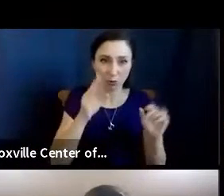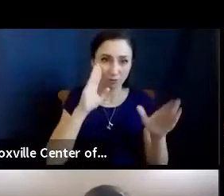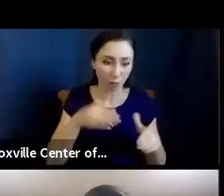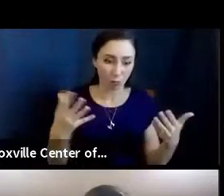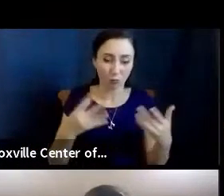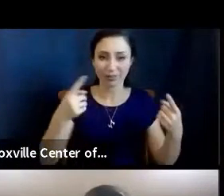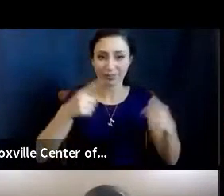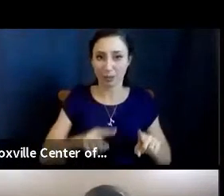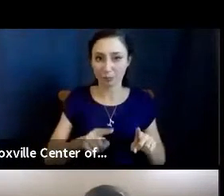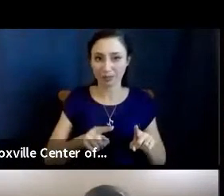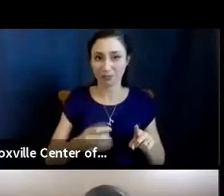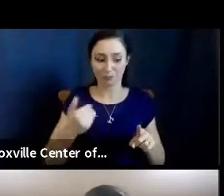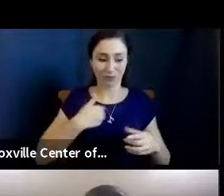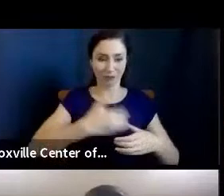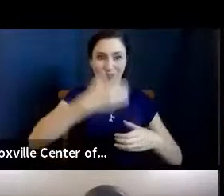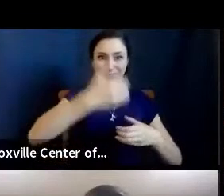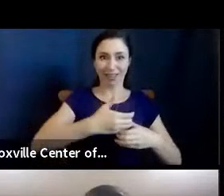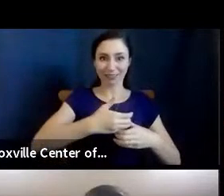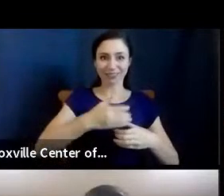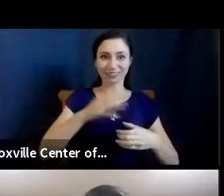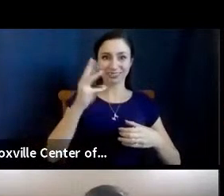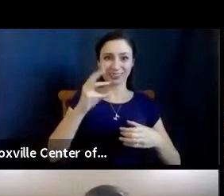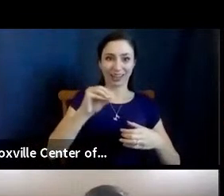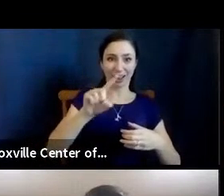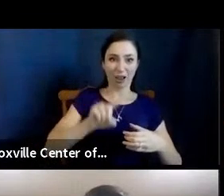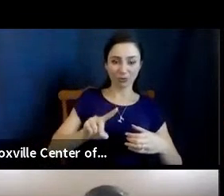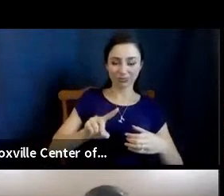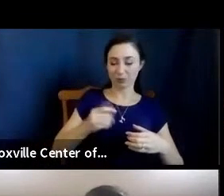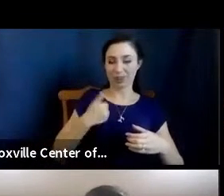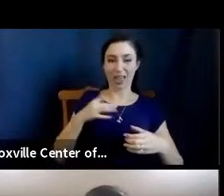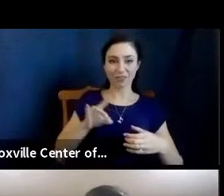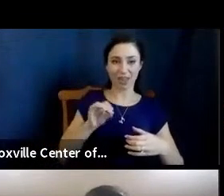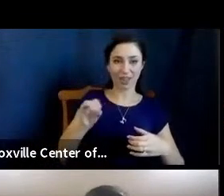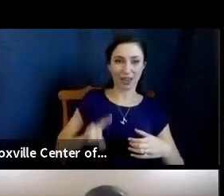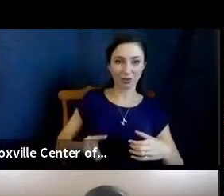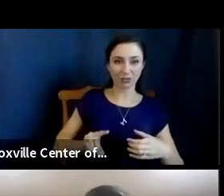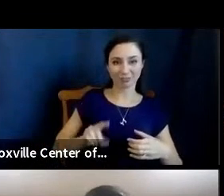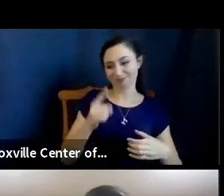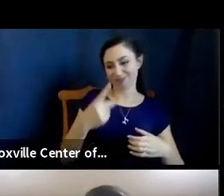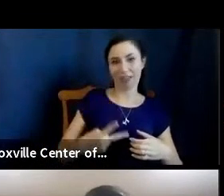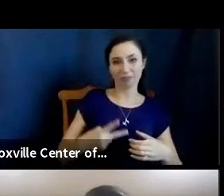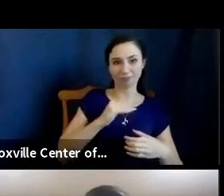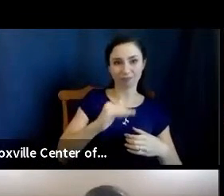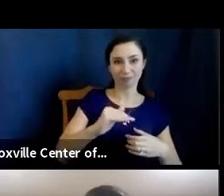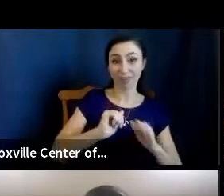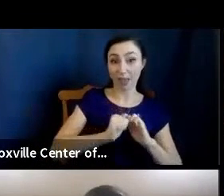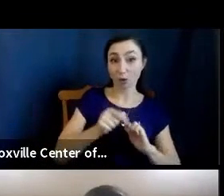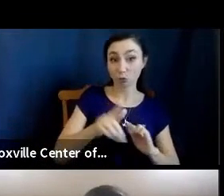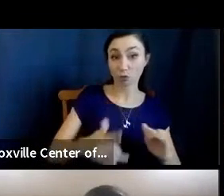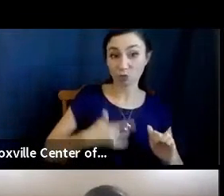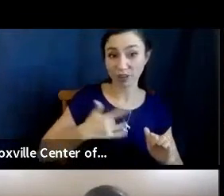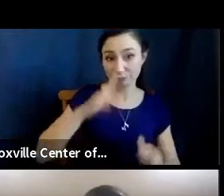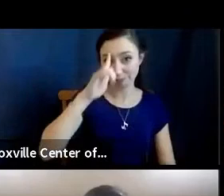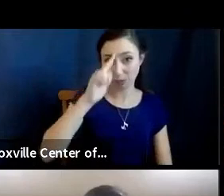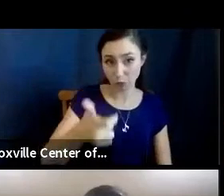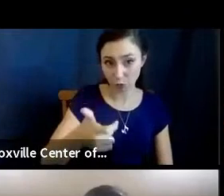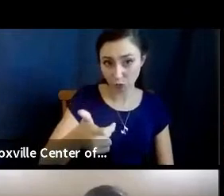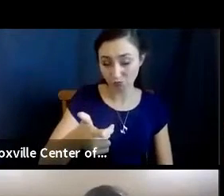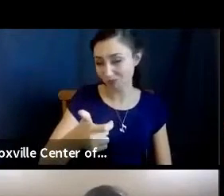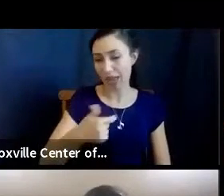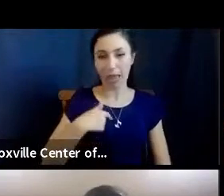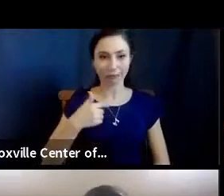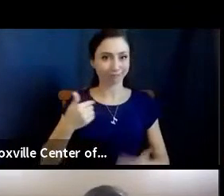way. I want to talk briefly about where we are, and how you feel about that is up to you. So what do we